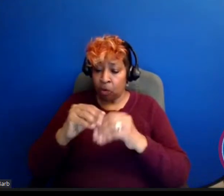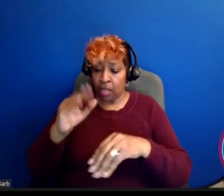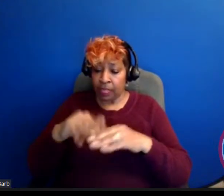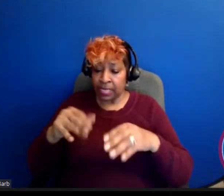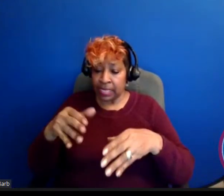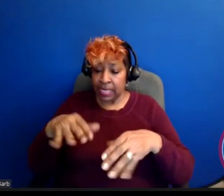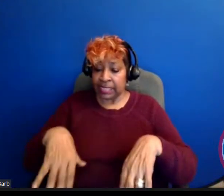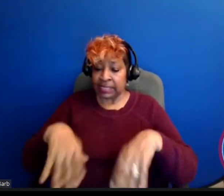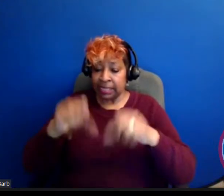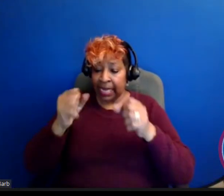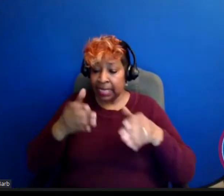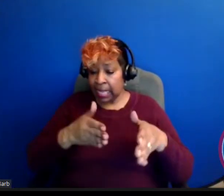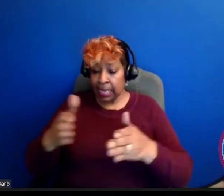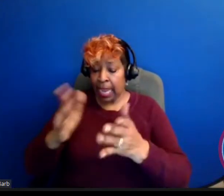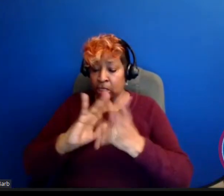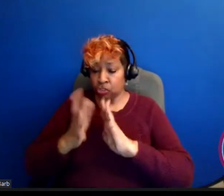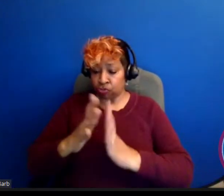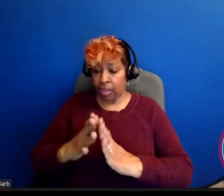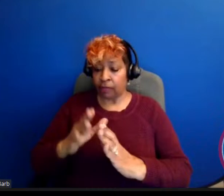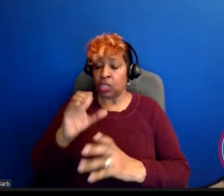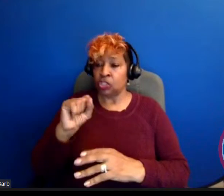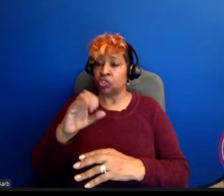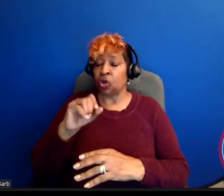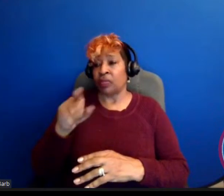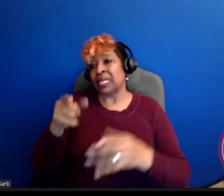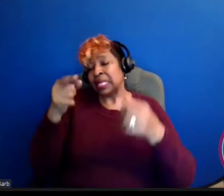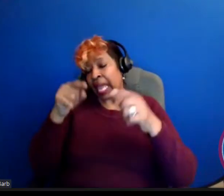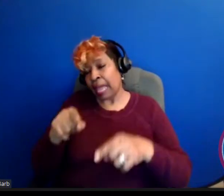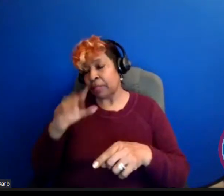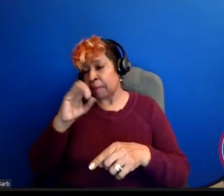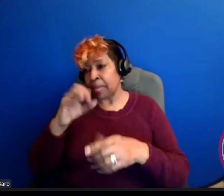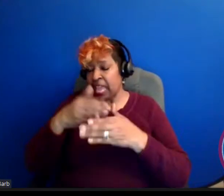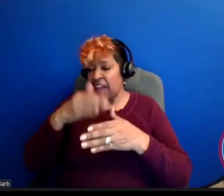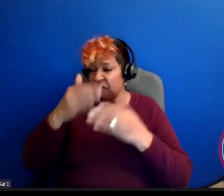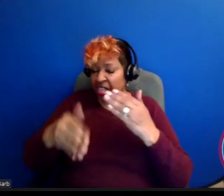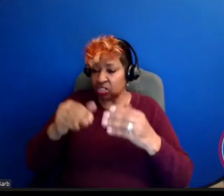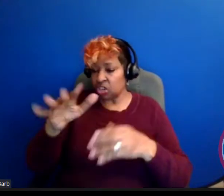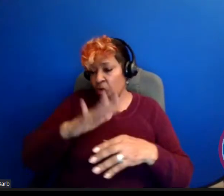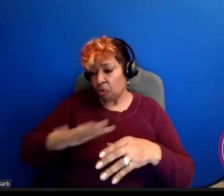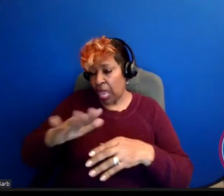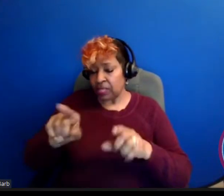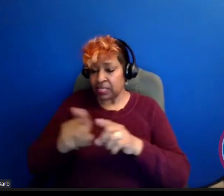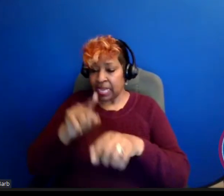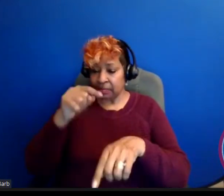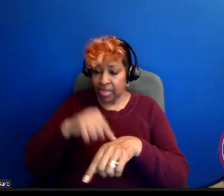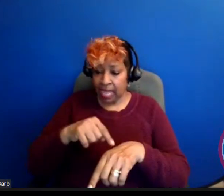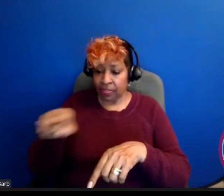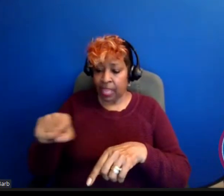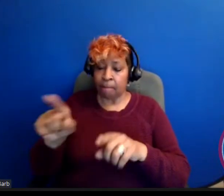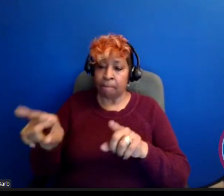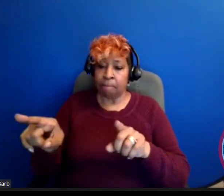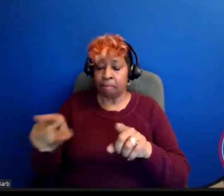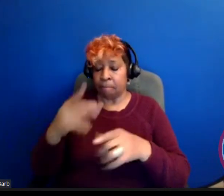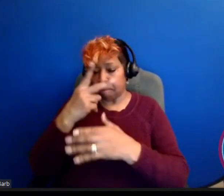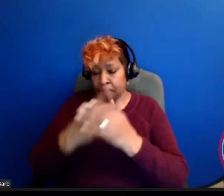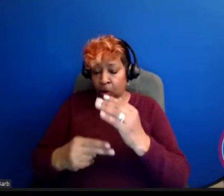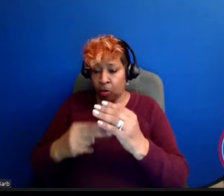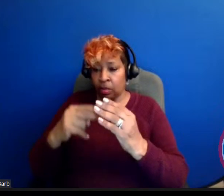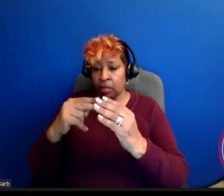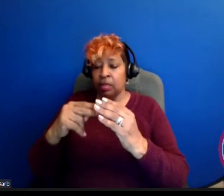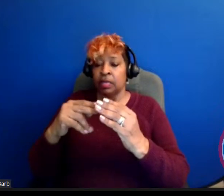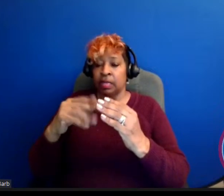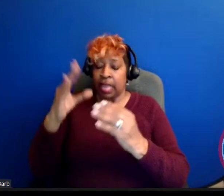So just as they happen to be finished up around the same time, they both faced pandemic delays along the way and